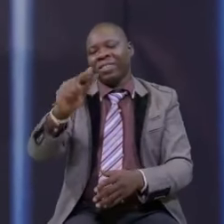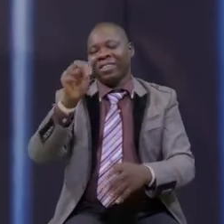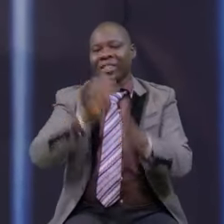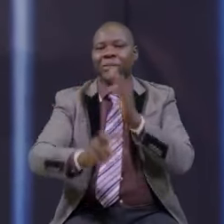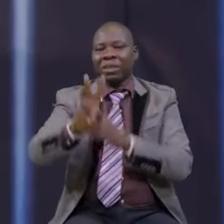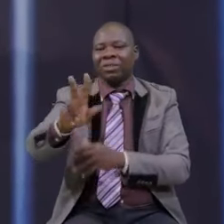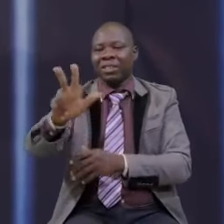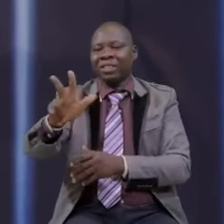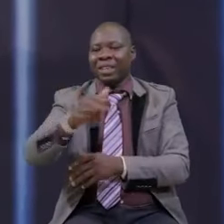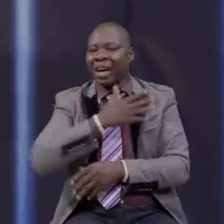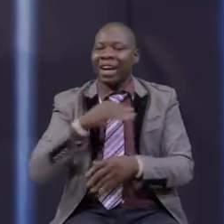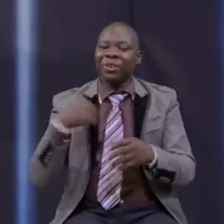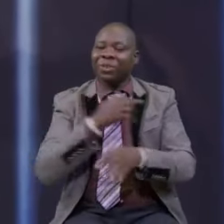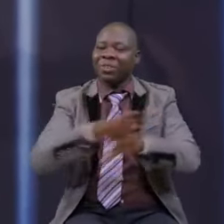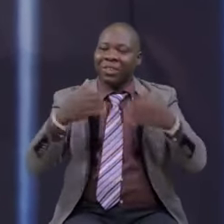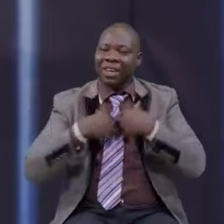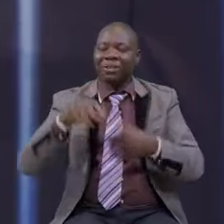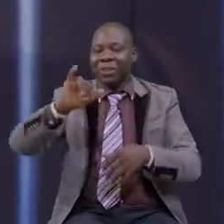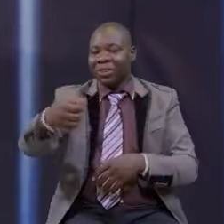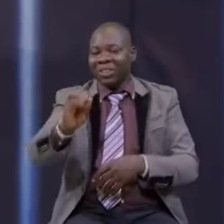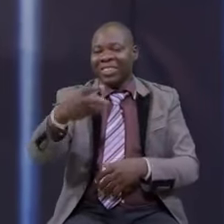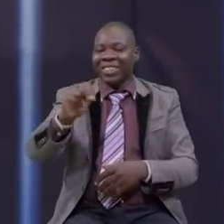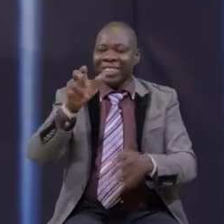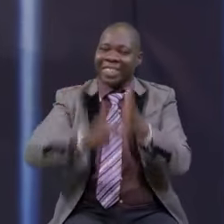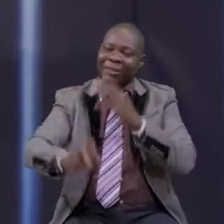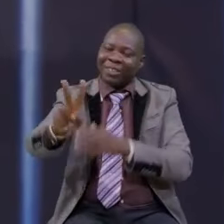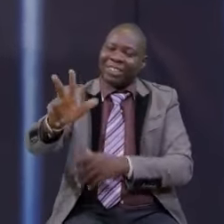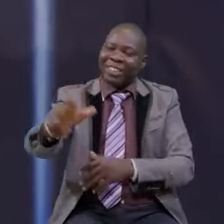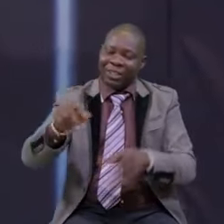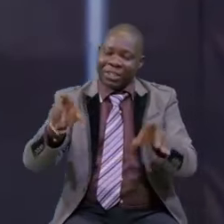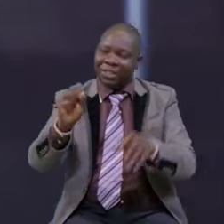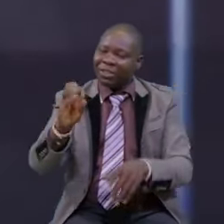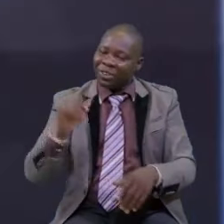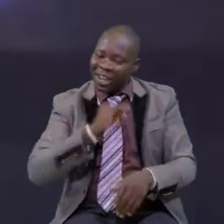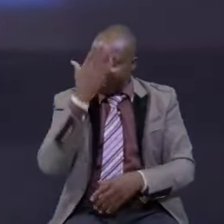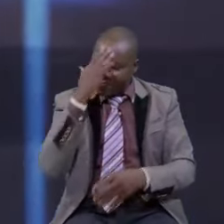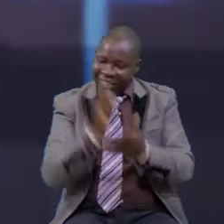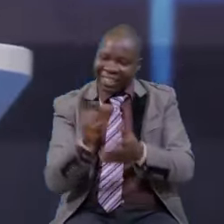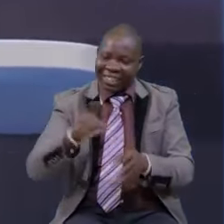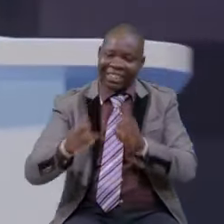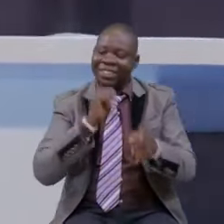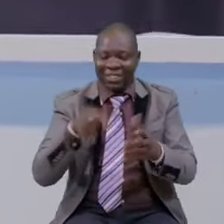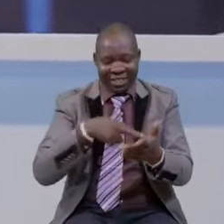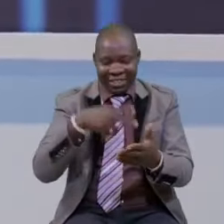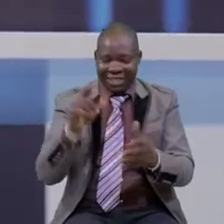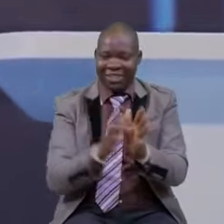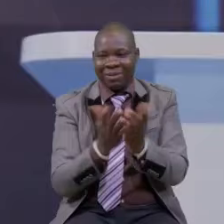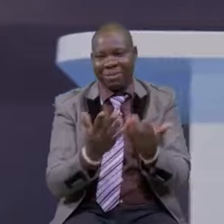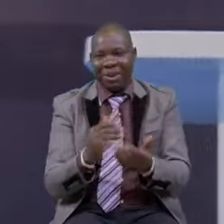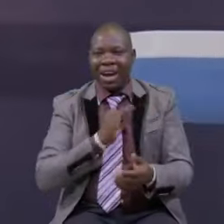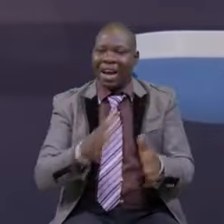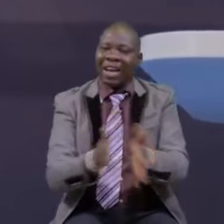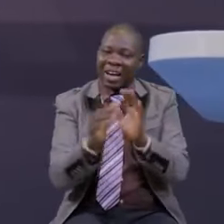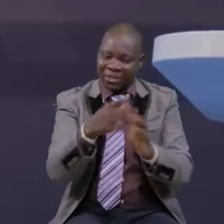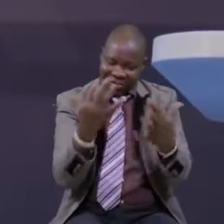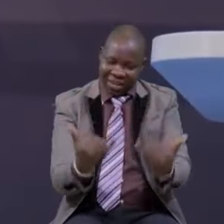not get up to chapter 23. And so I know he didn't read the Bible. I'm asking you then, have you read the